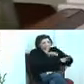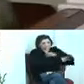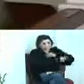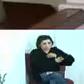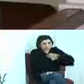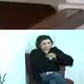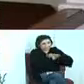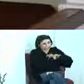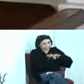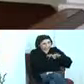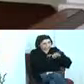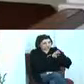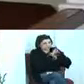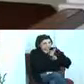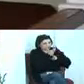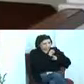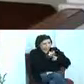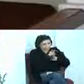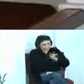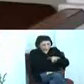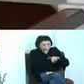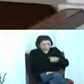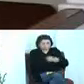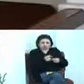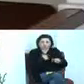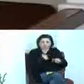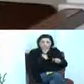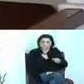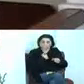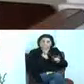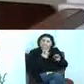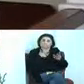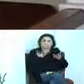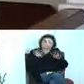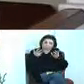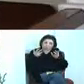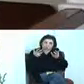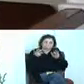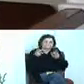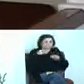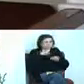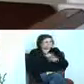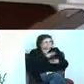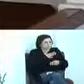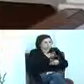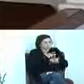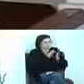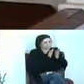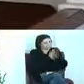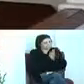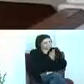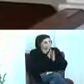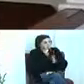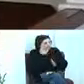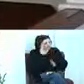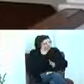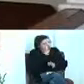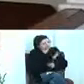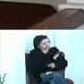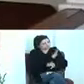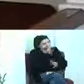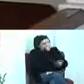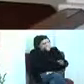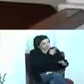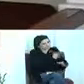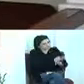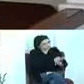But I have pleaded in my prayers for you that your faith should not completely